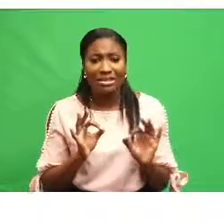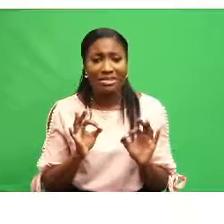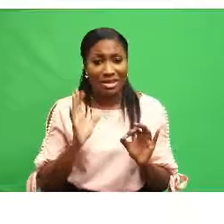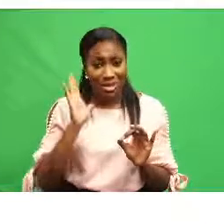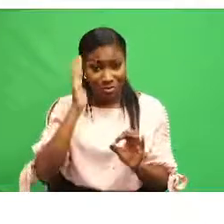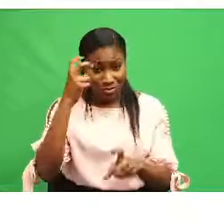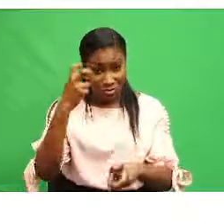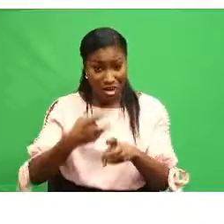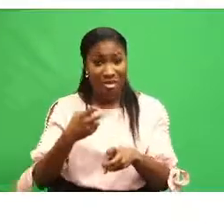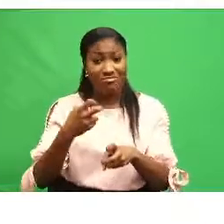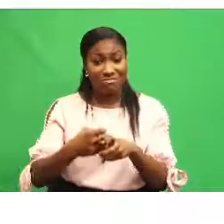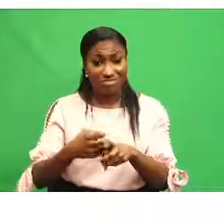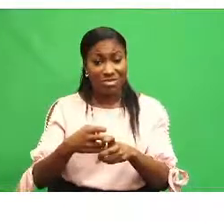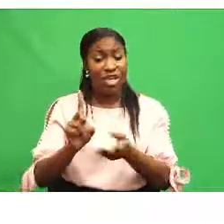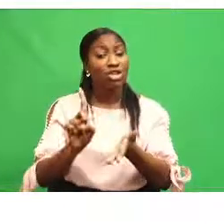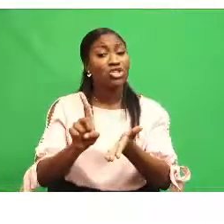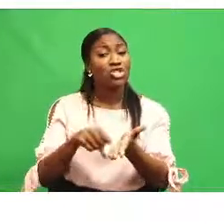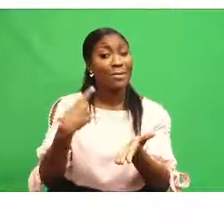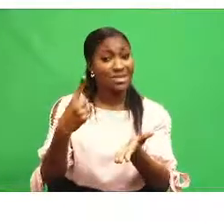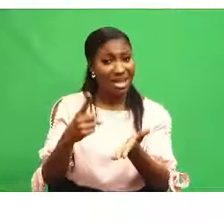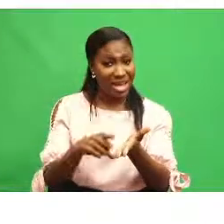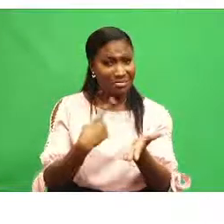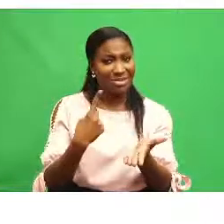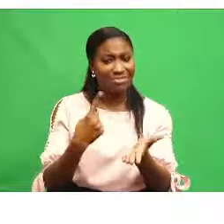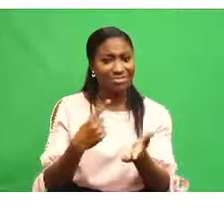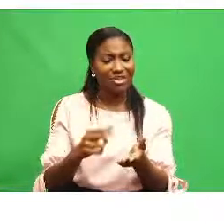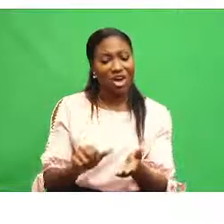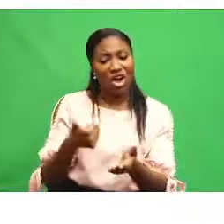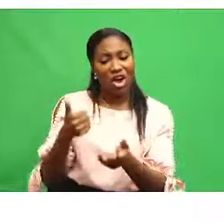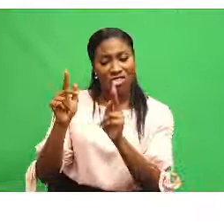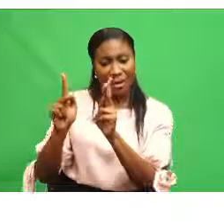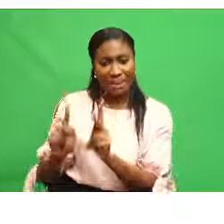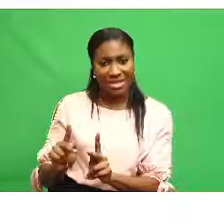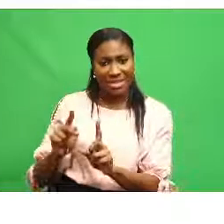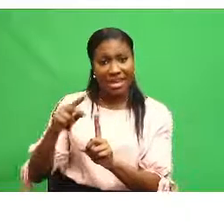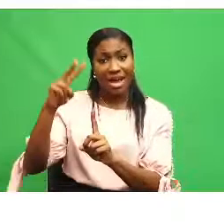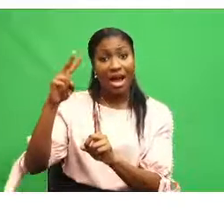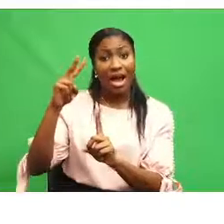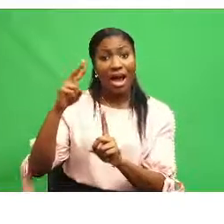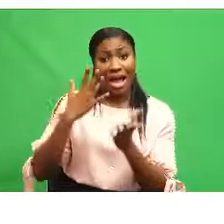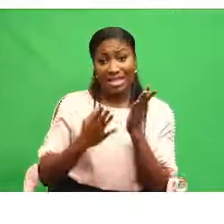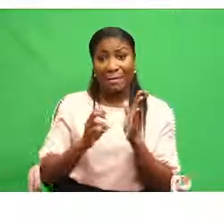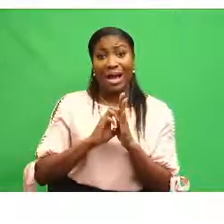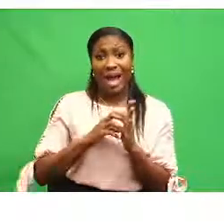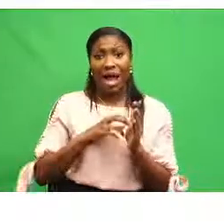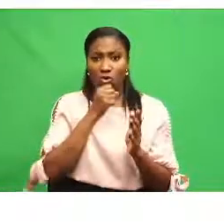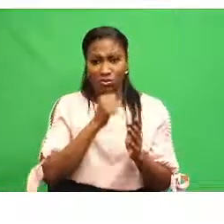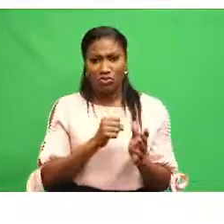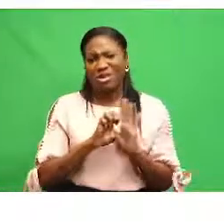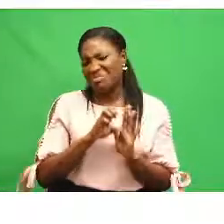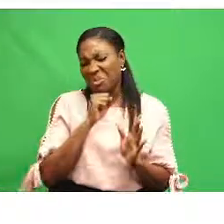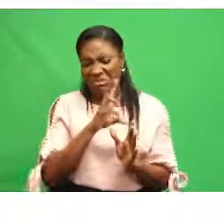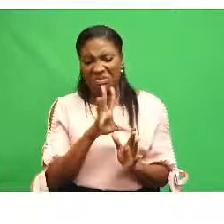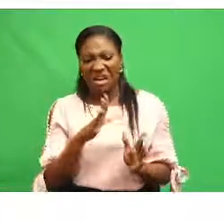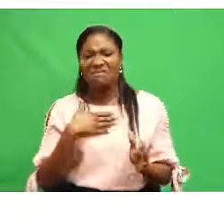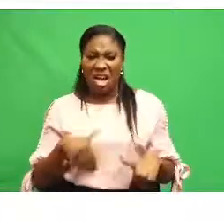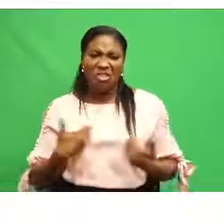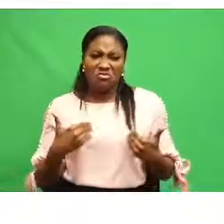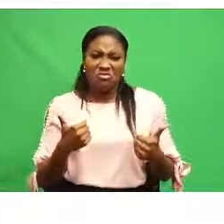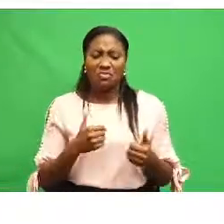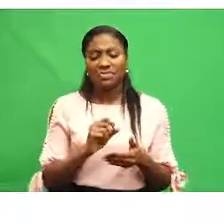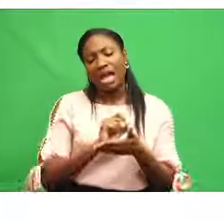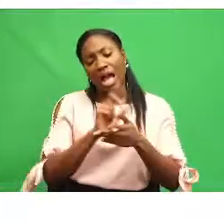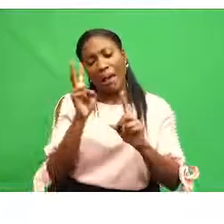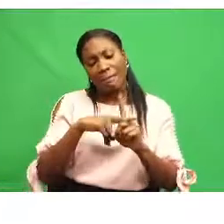where the pension is applied for, where the person is good, sound mind and body, but thereafter, sickness